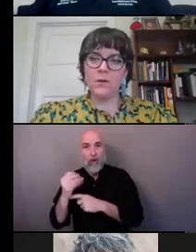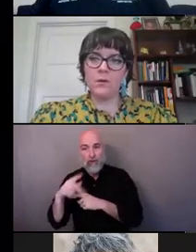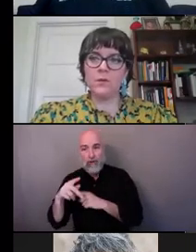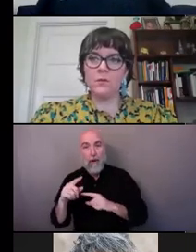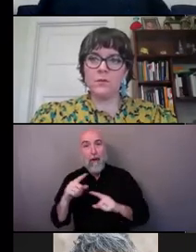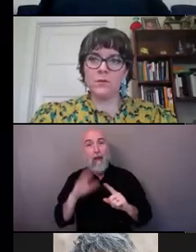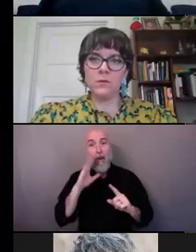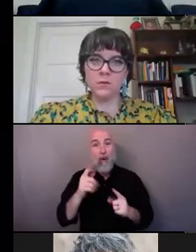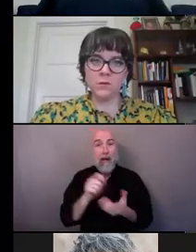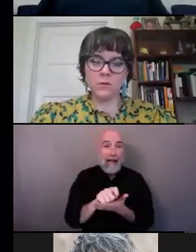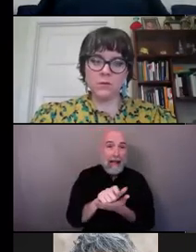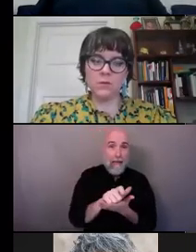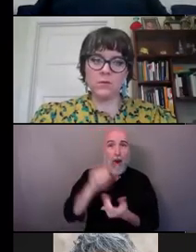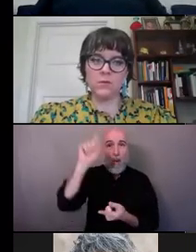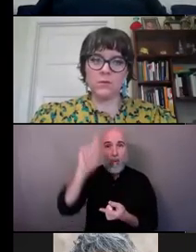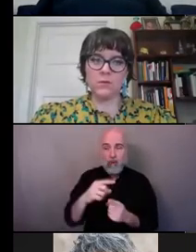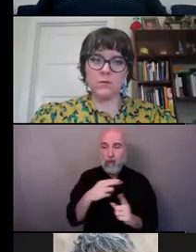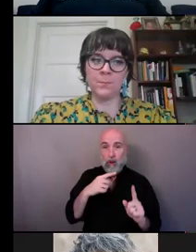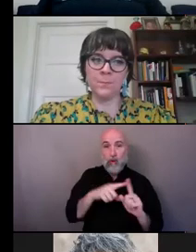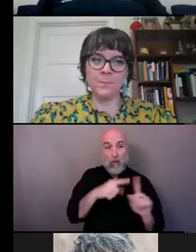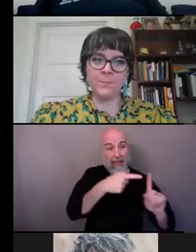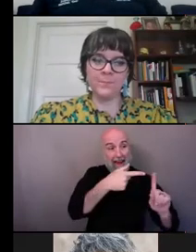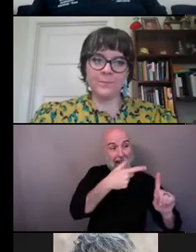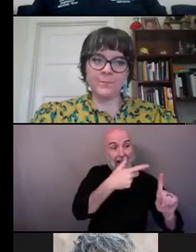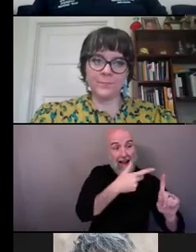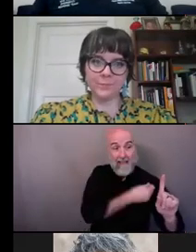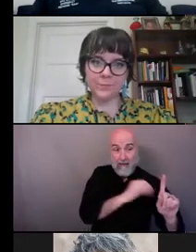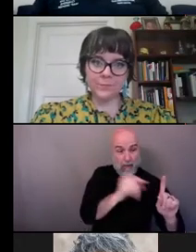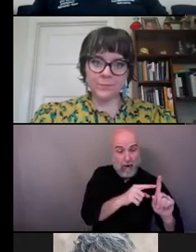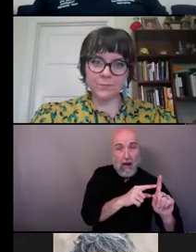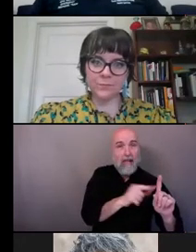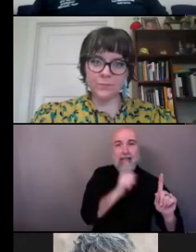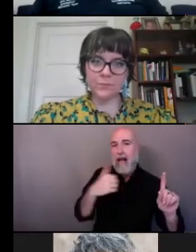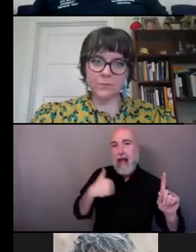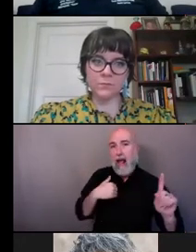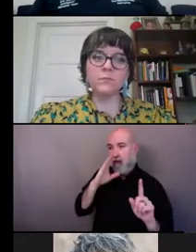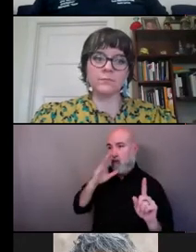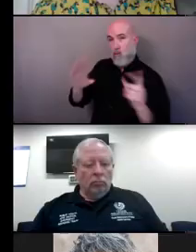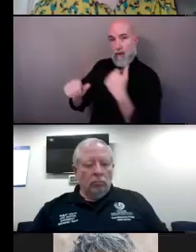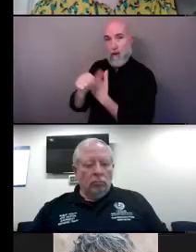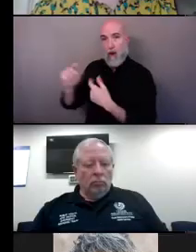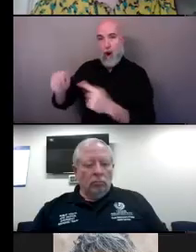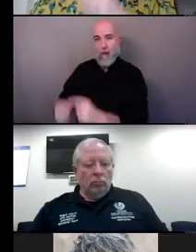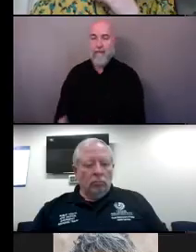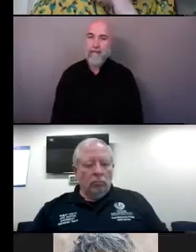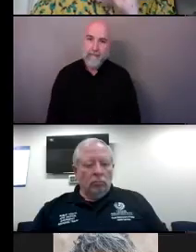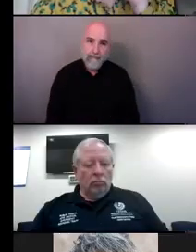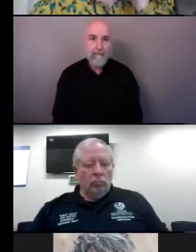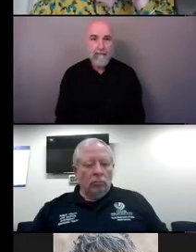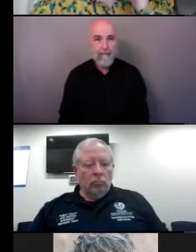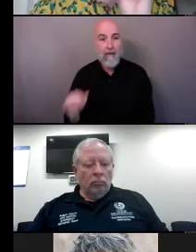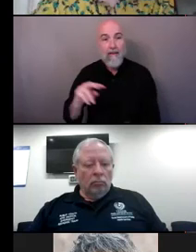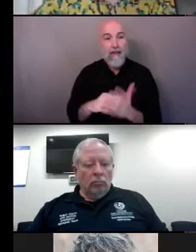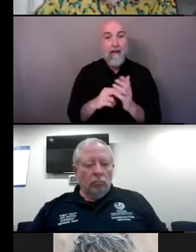eliminate or reduce this risk so that the unvaccinated employee does not pose a direct threat of harm. So again, the